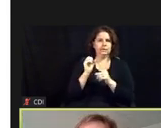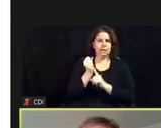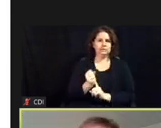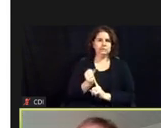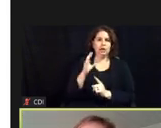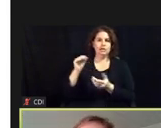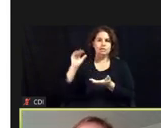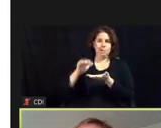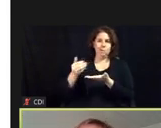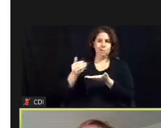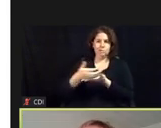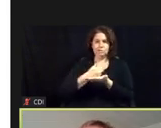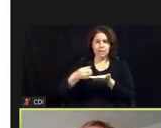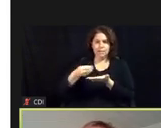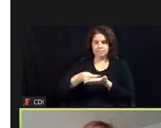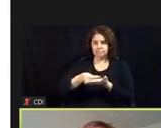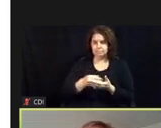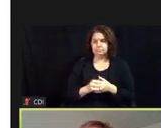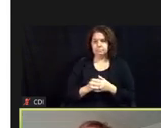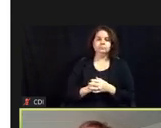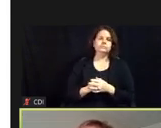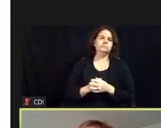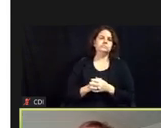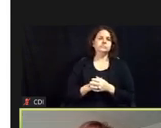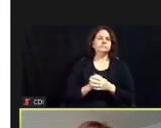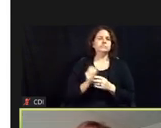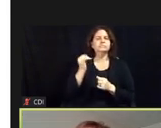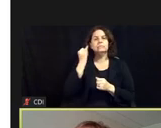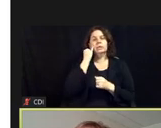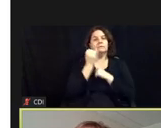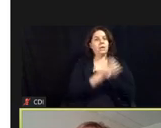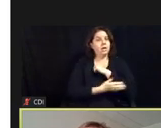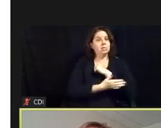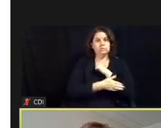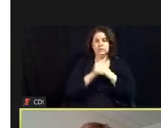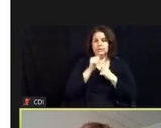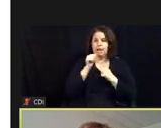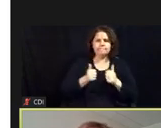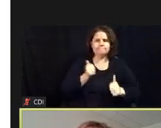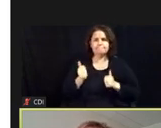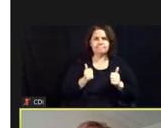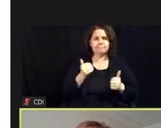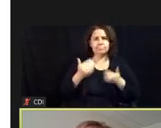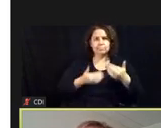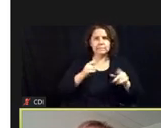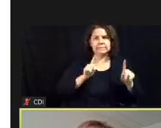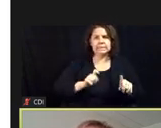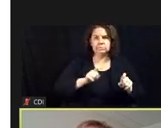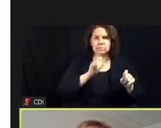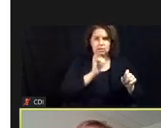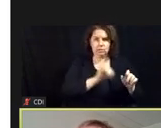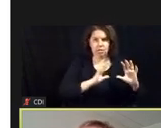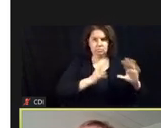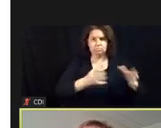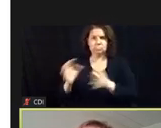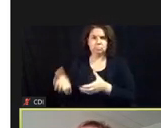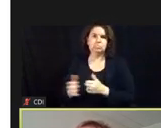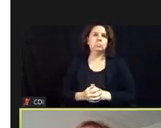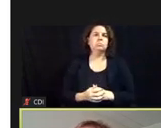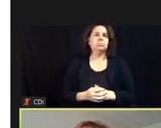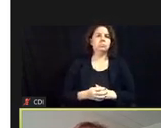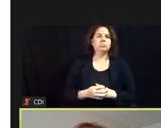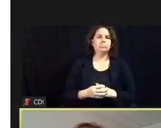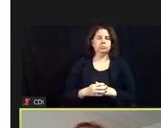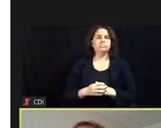really aggressive testing in those communities that are most highly impacted, which are the lower income communities, would not be allowed to